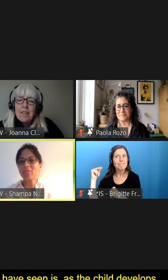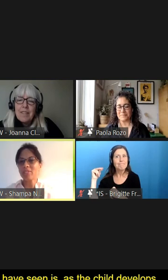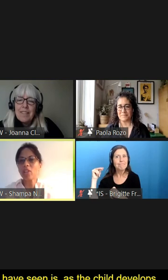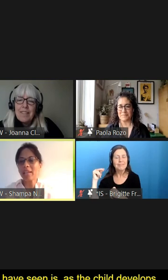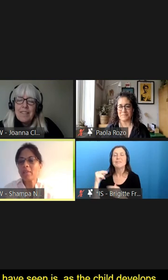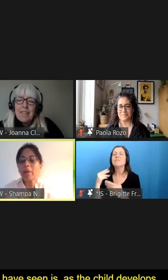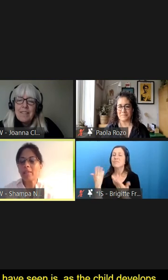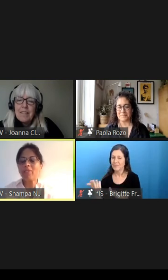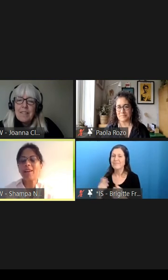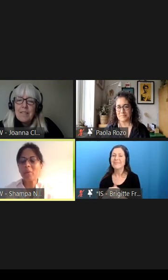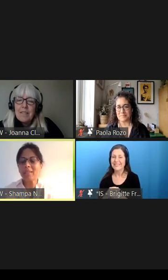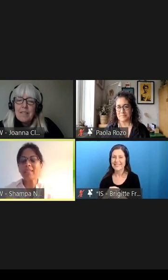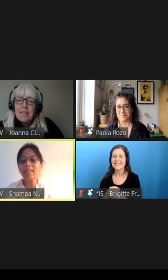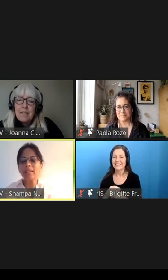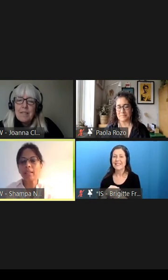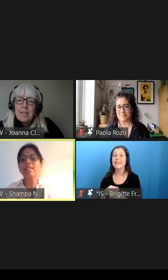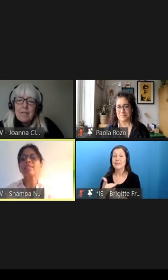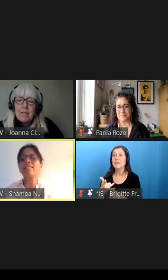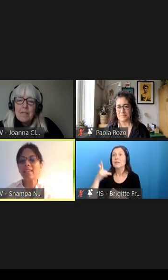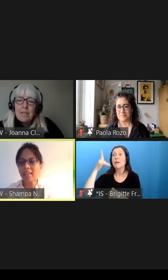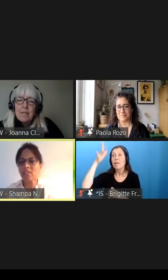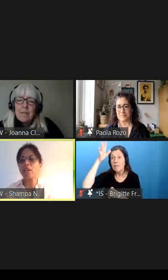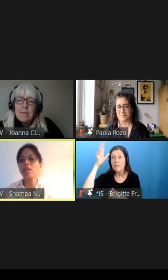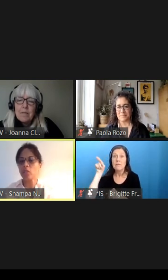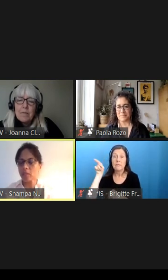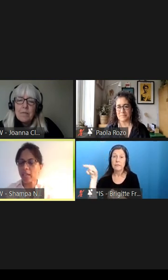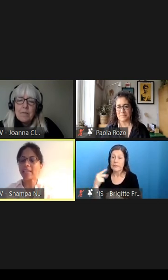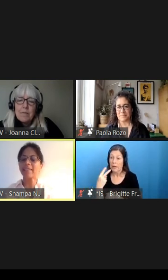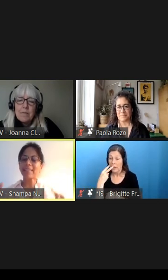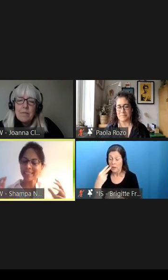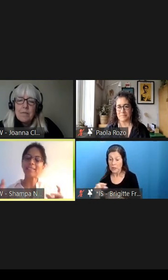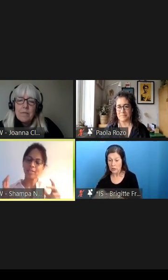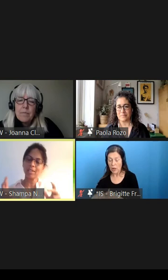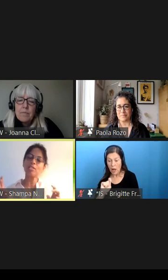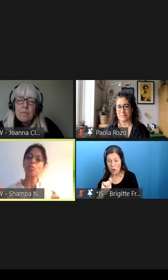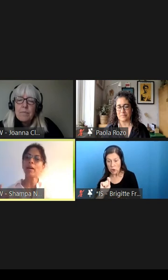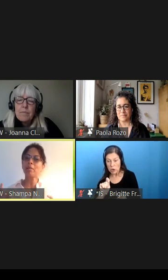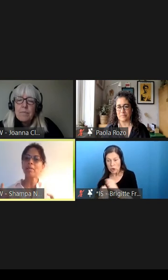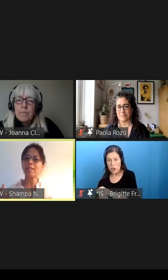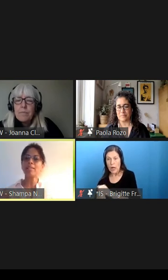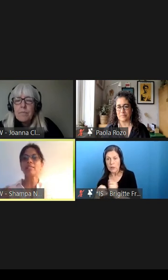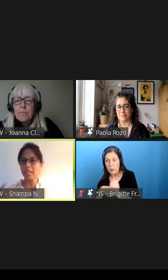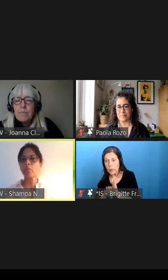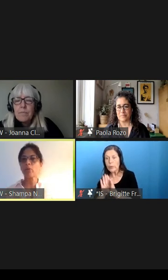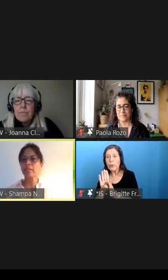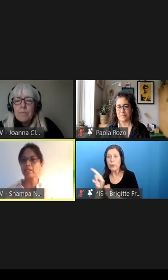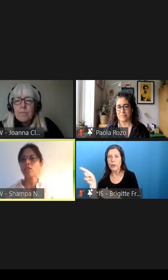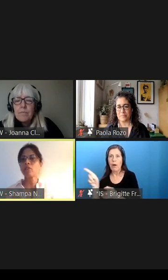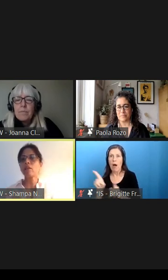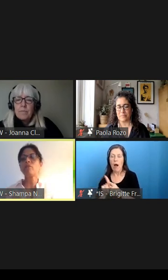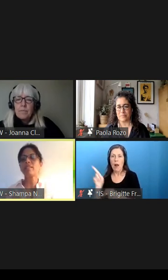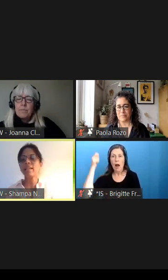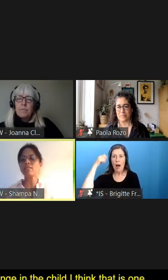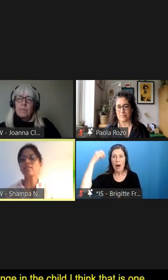It's of the child, the father, when he's seeing the change in the child. I think that is one turning point. So